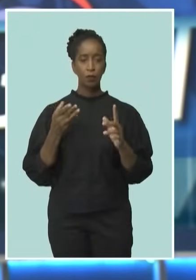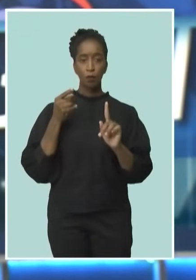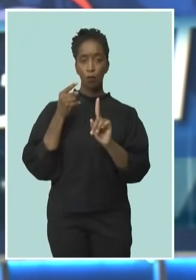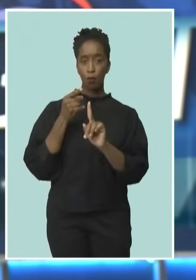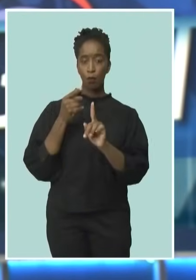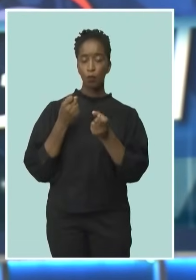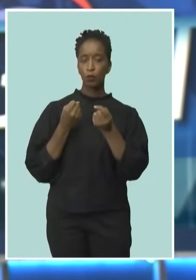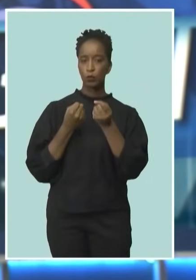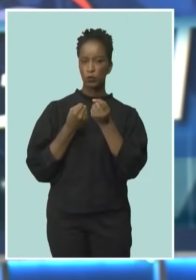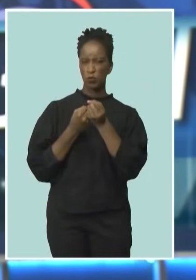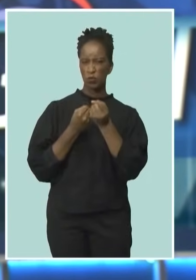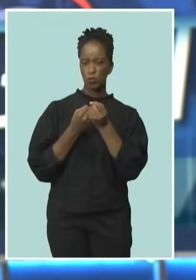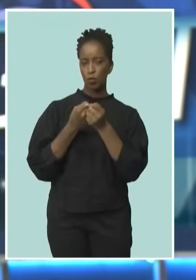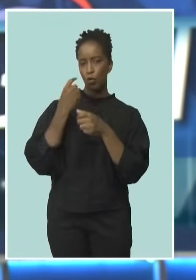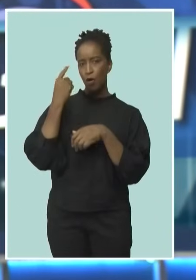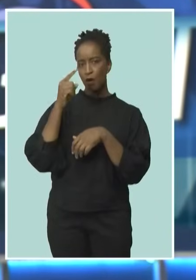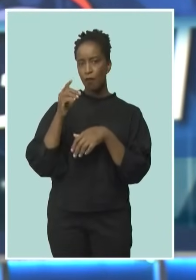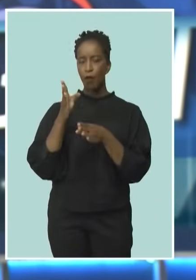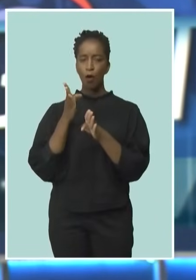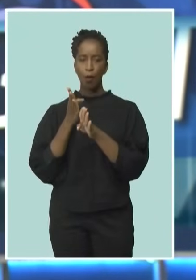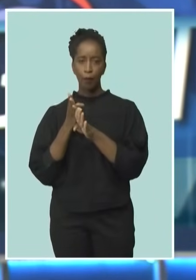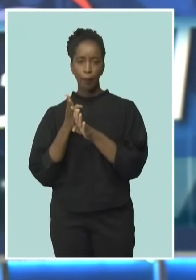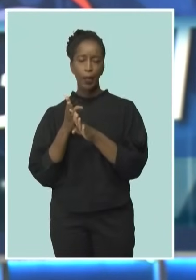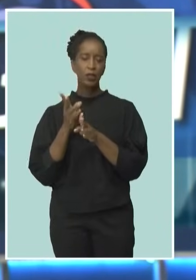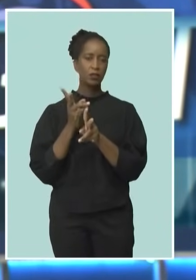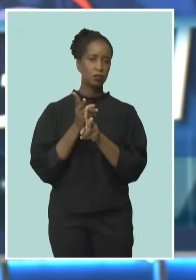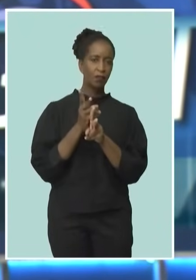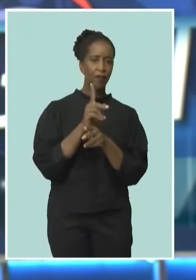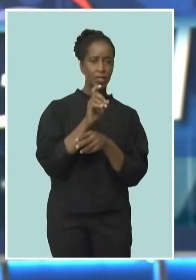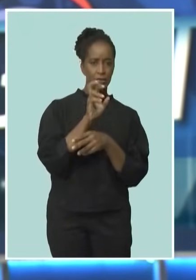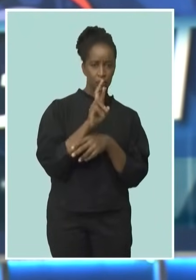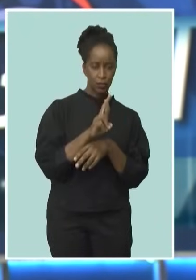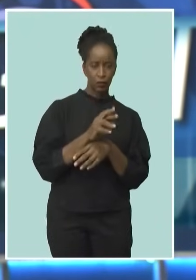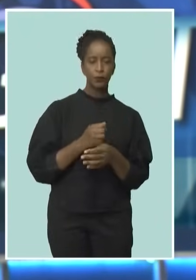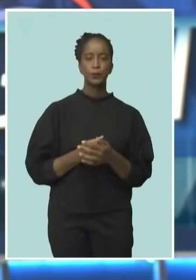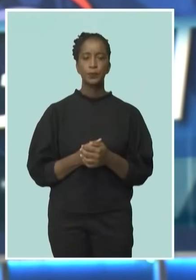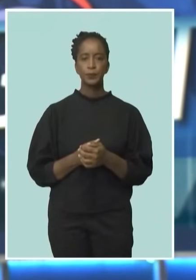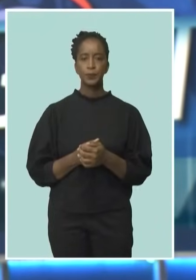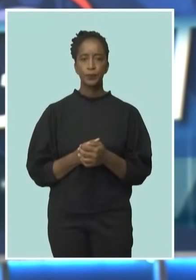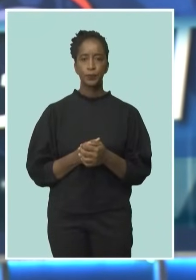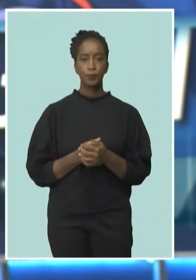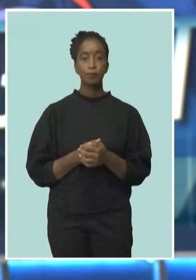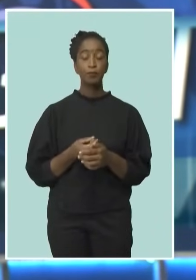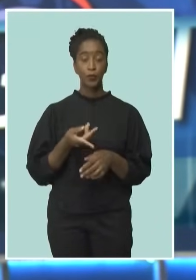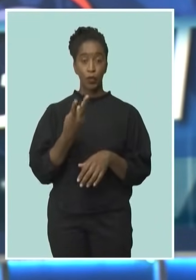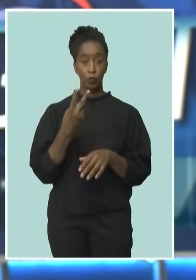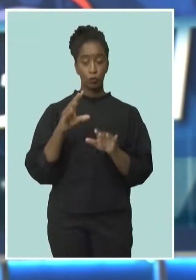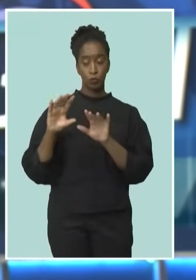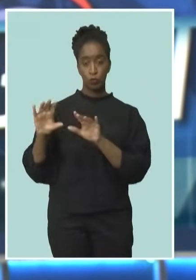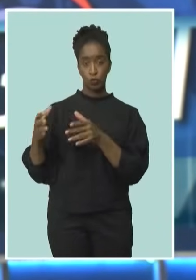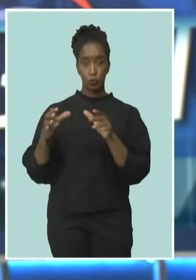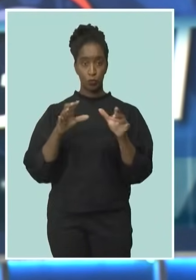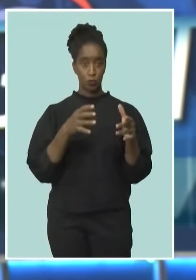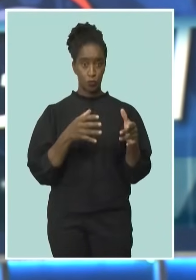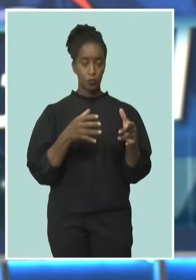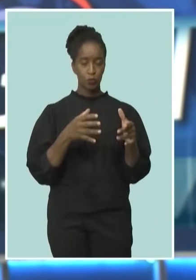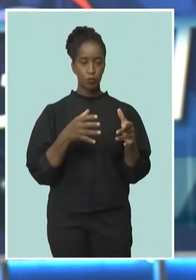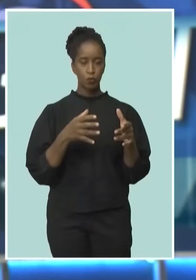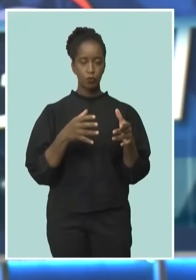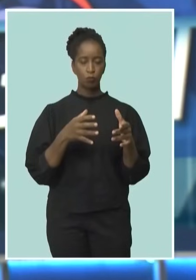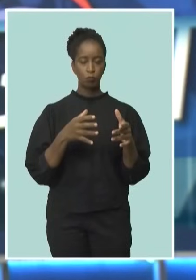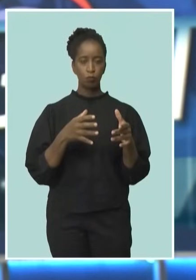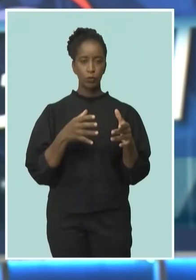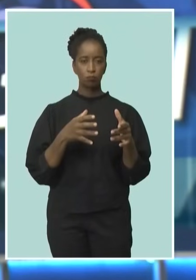sector. It was introduced during a ceremony by the Hussar Group and the Alliance owners of public transport at the Lucky